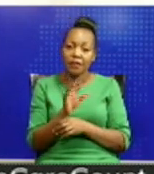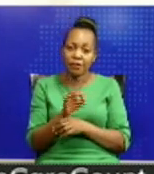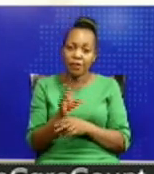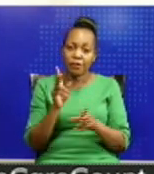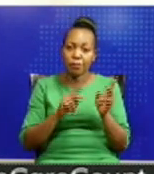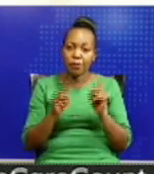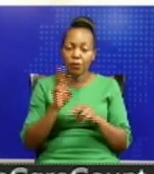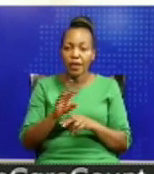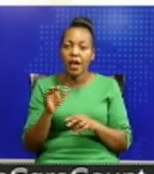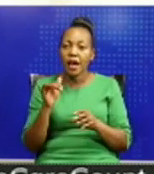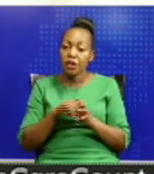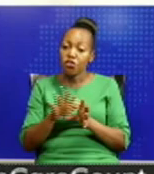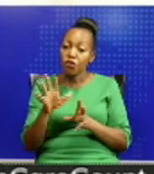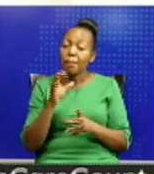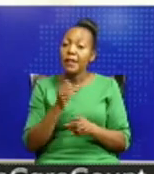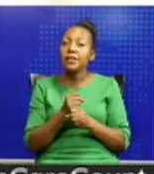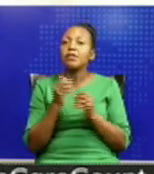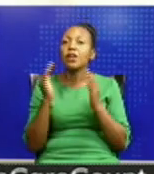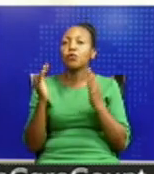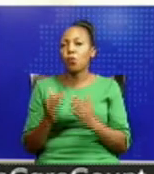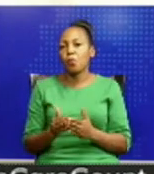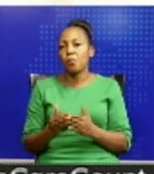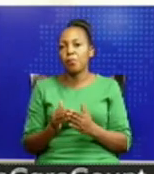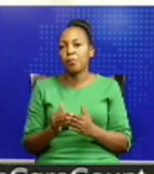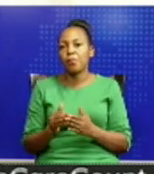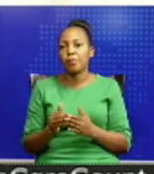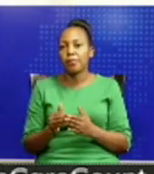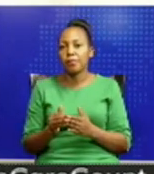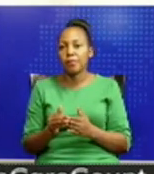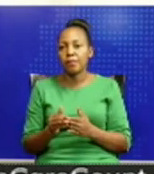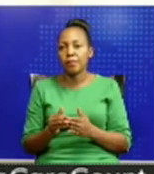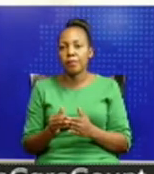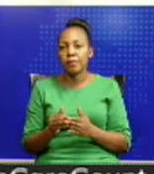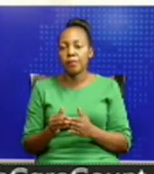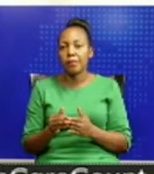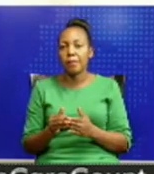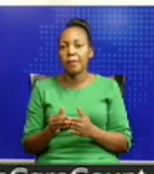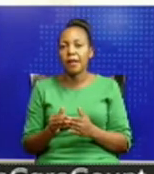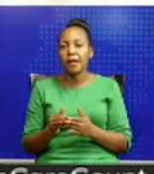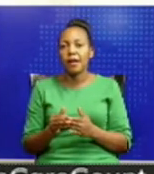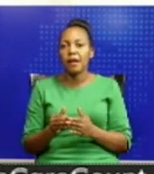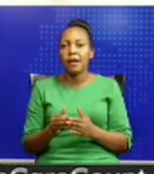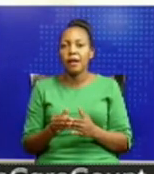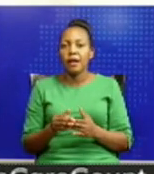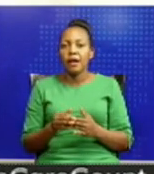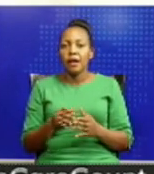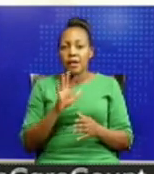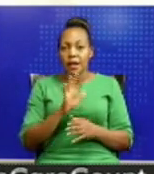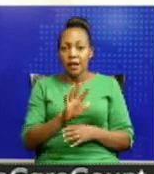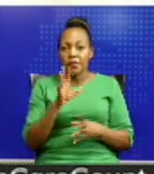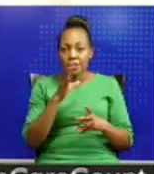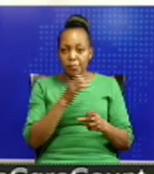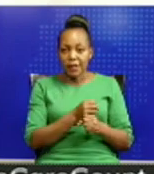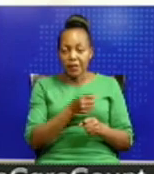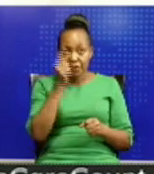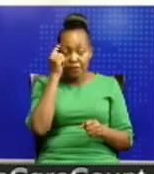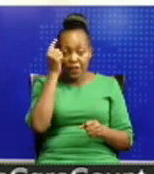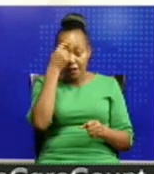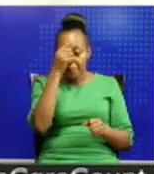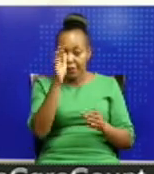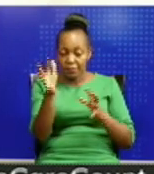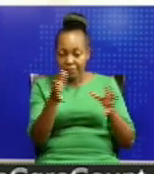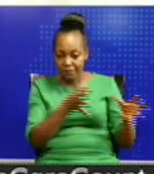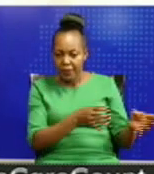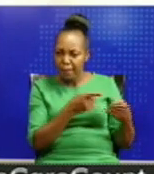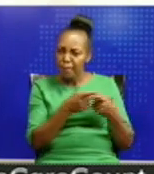is even in your budget at home. Let's now leave aside the budget that the government normally comes up with, but